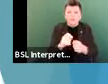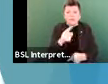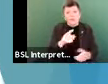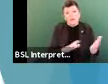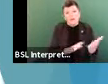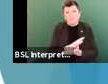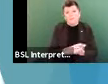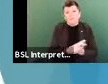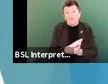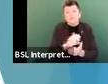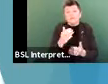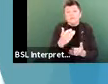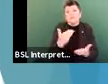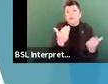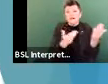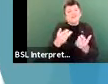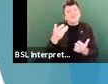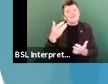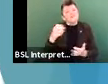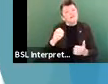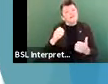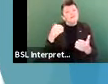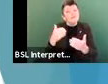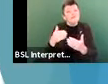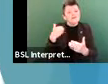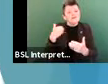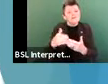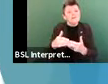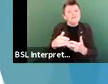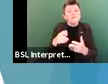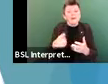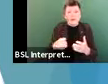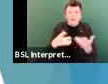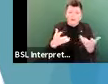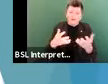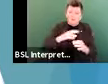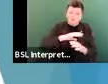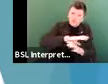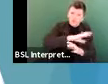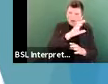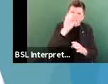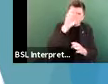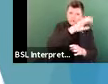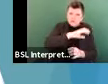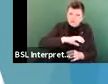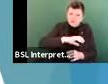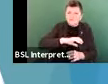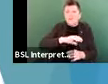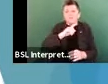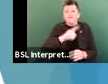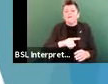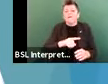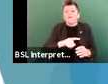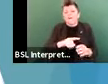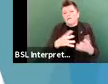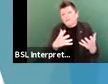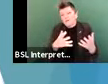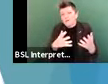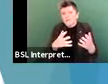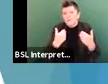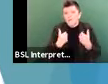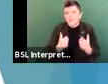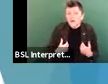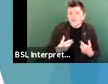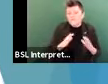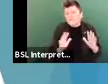the 1990s, in the average of those countries, wealth represented something like